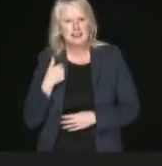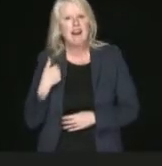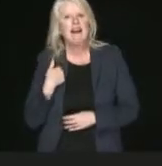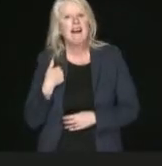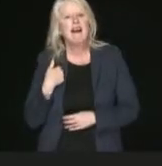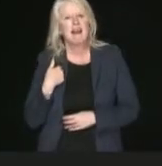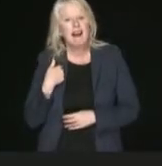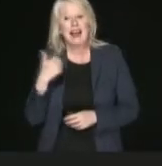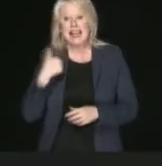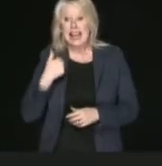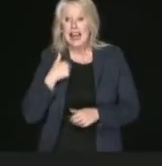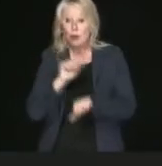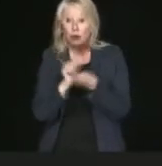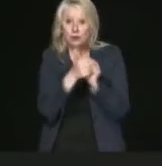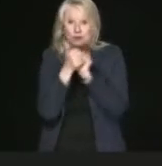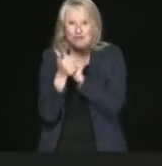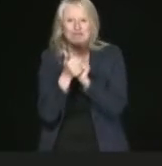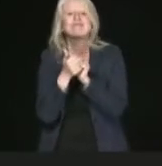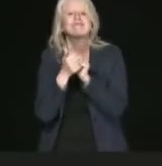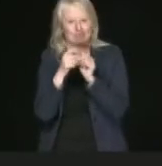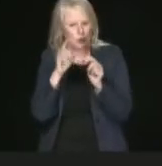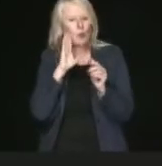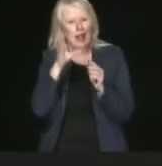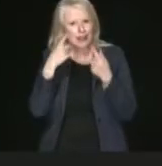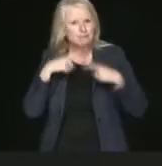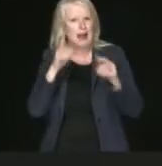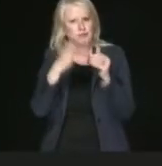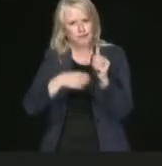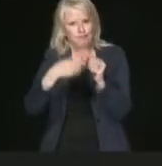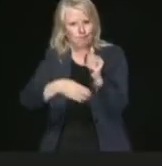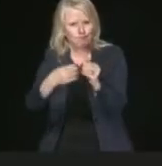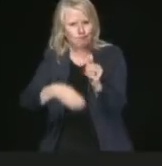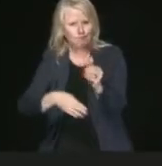Canadians work together, we get things done.